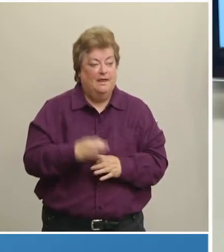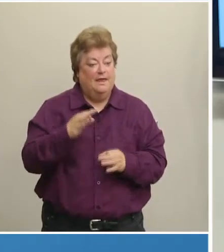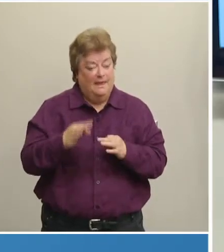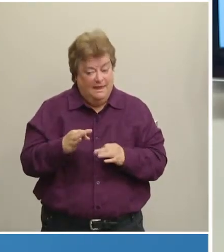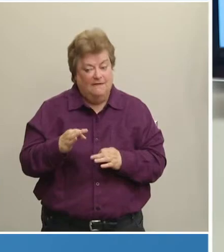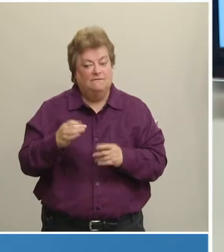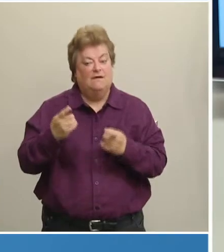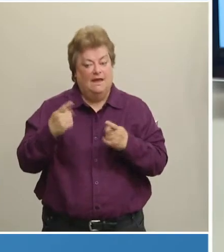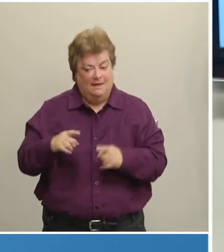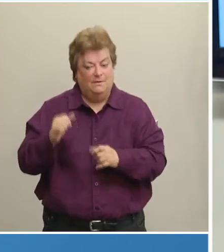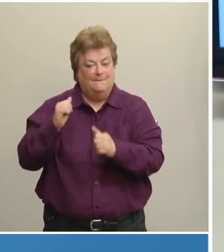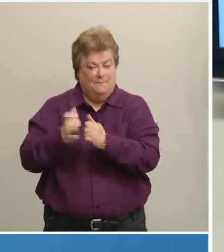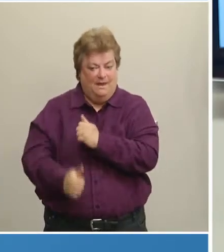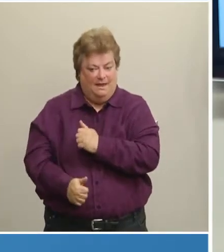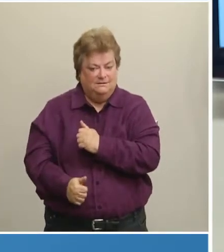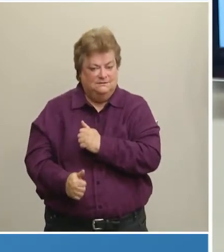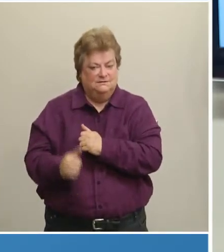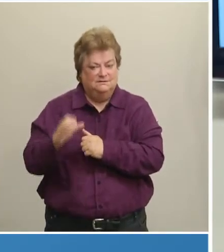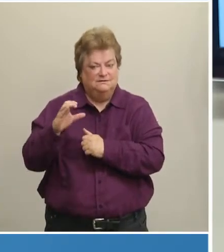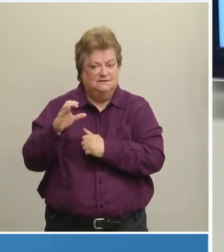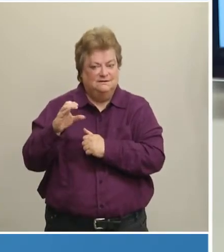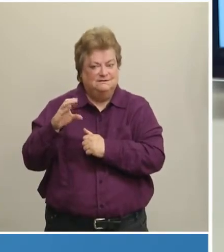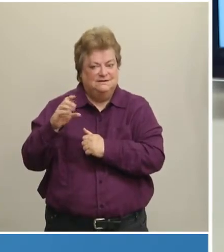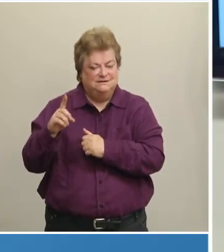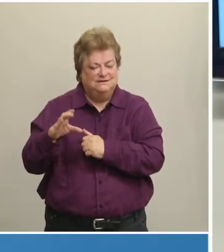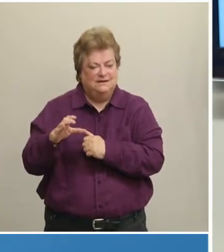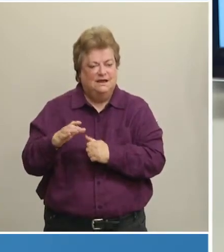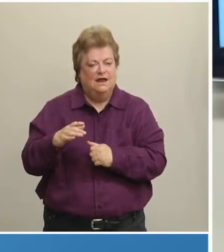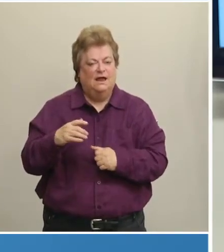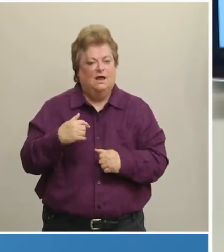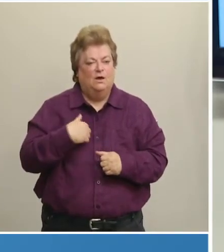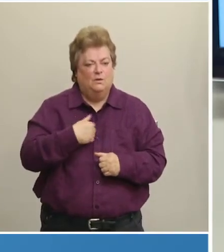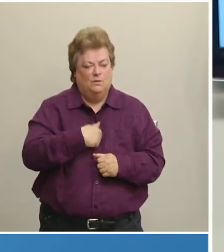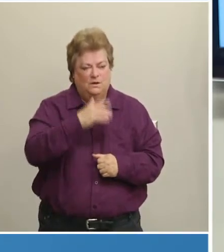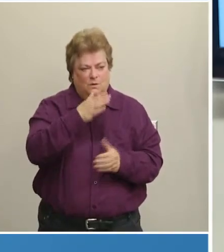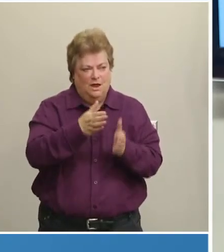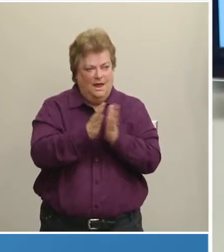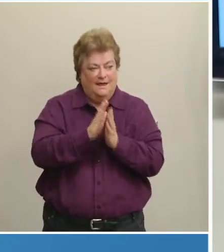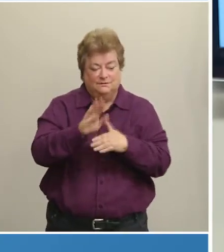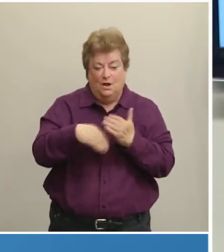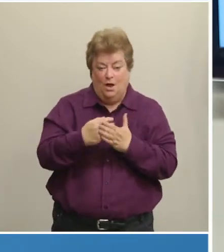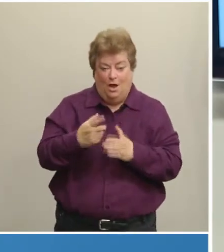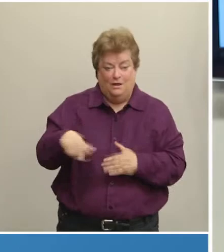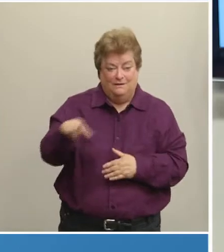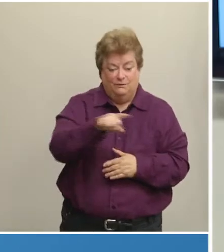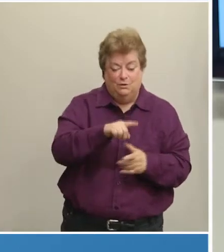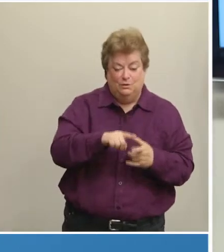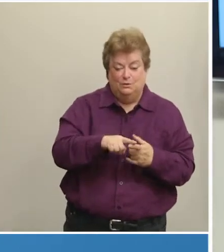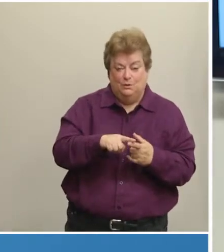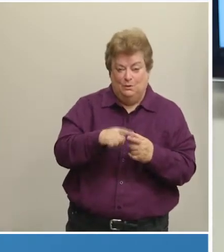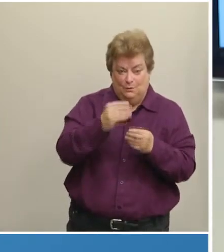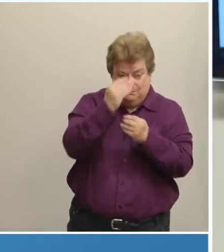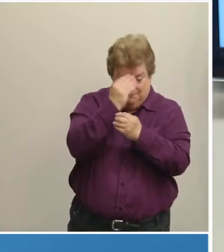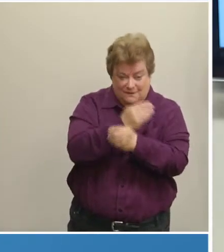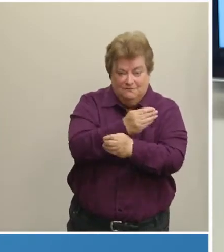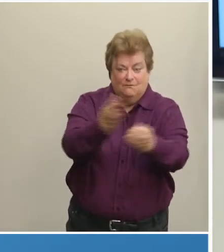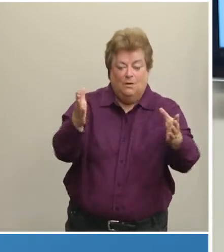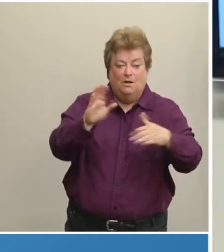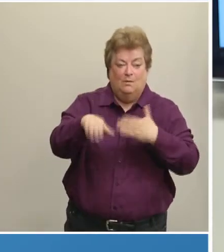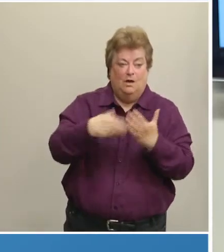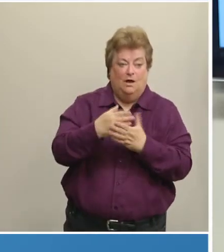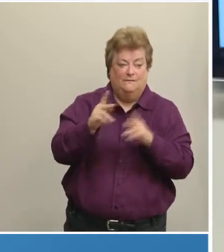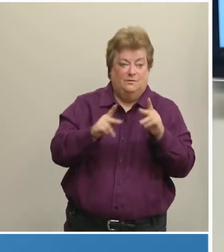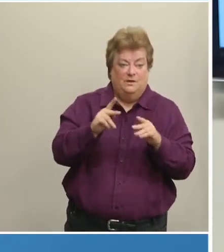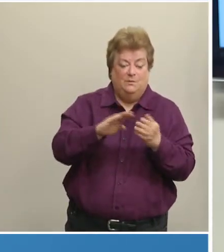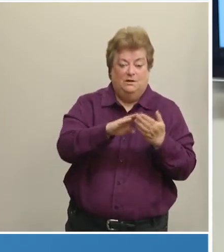CDC pass that, we'll get the word out immediately, and we're going to ask all of you to help us get that message out in the community so